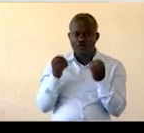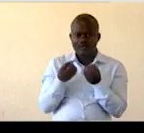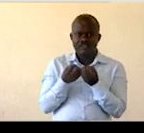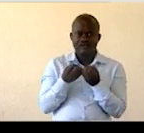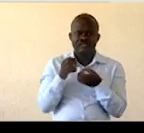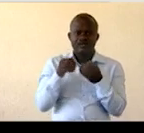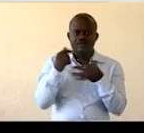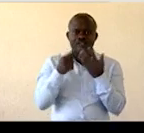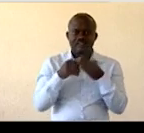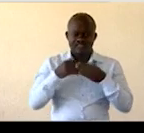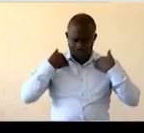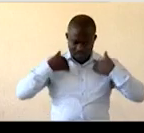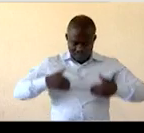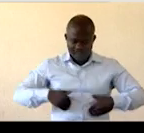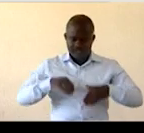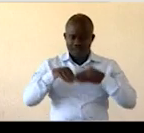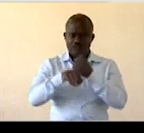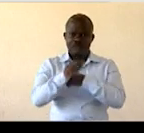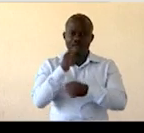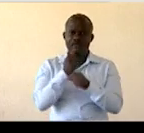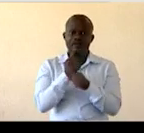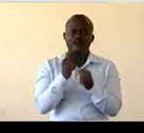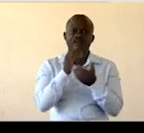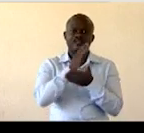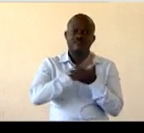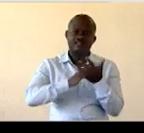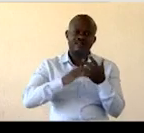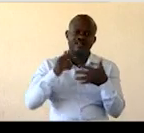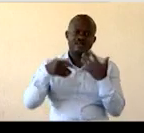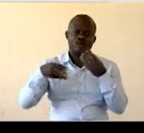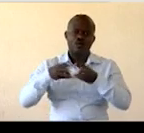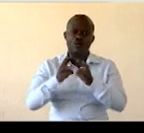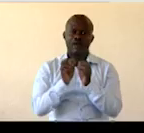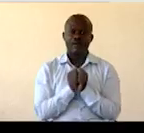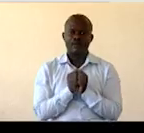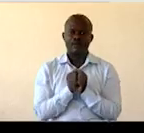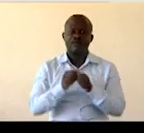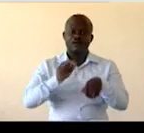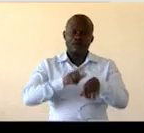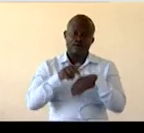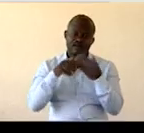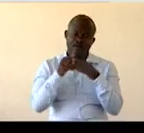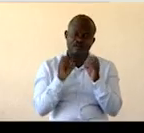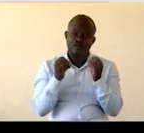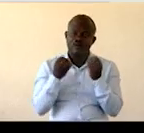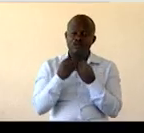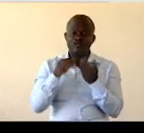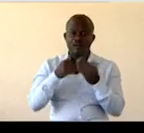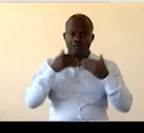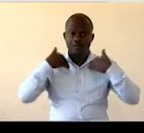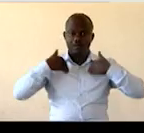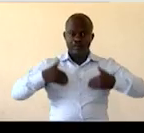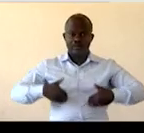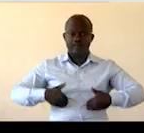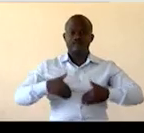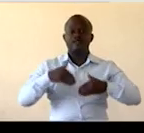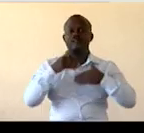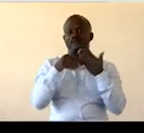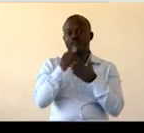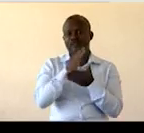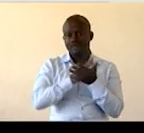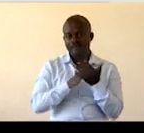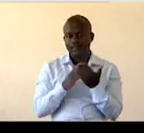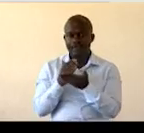tissues in the body to react in a certain way. When organs of the body react in a certain